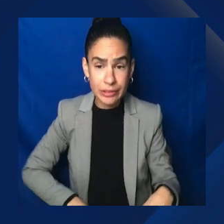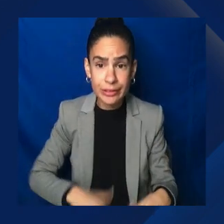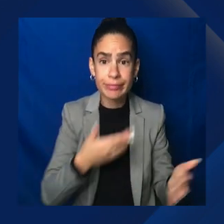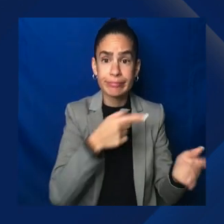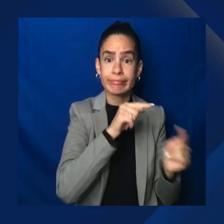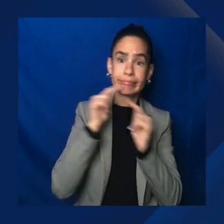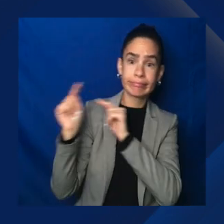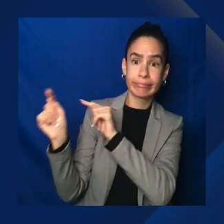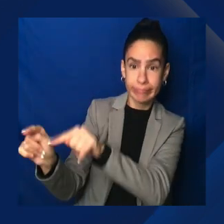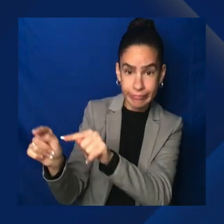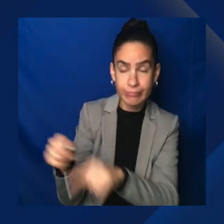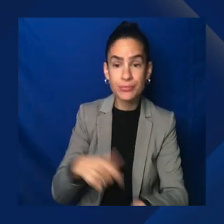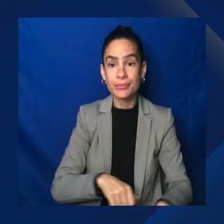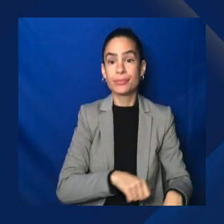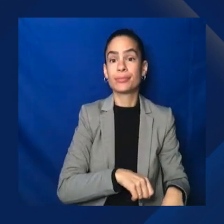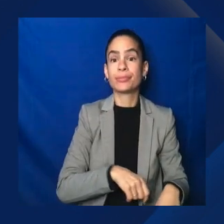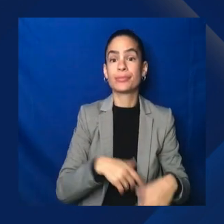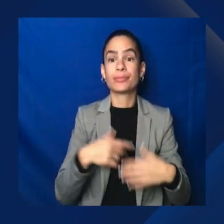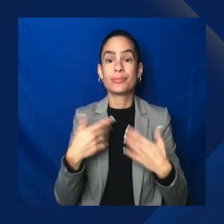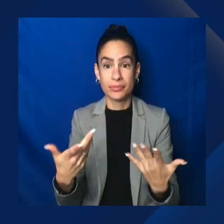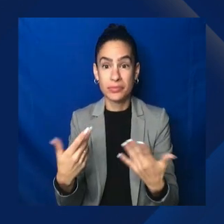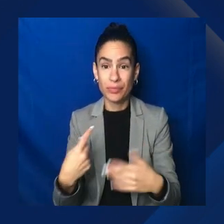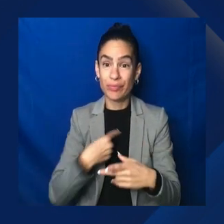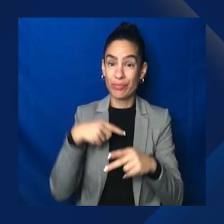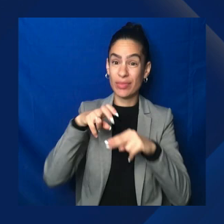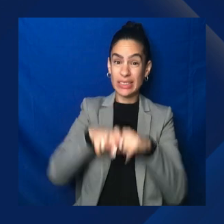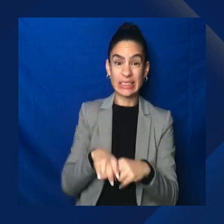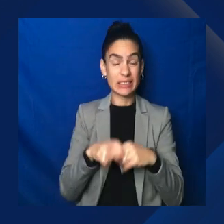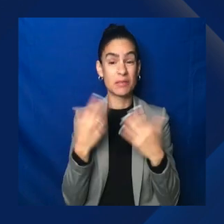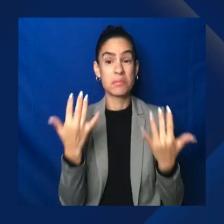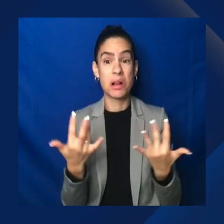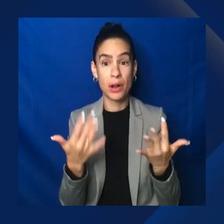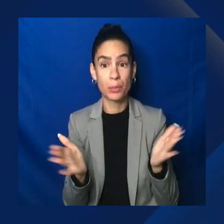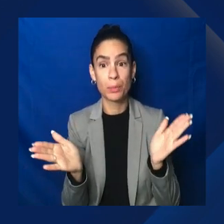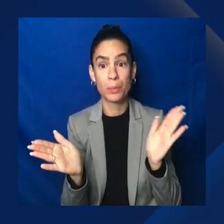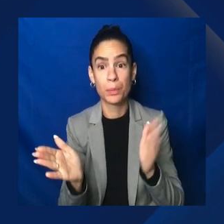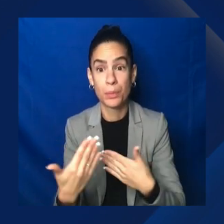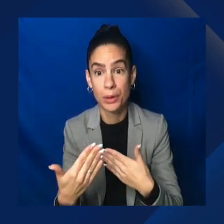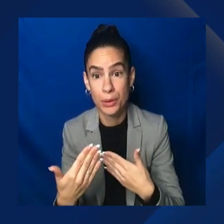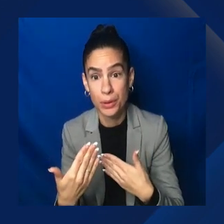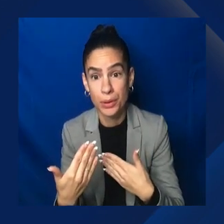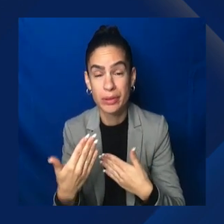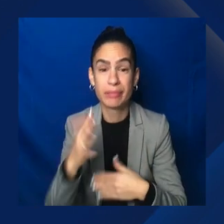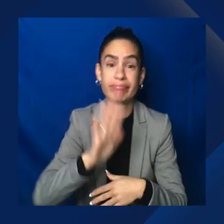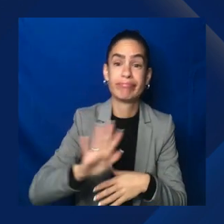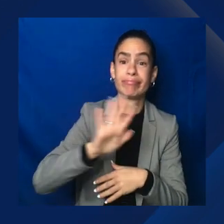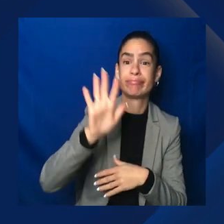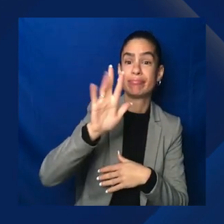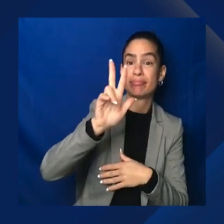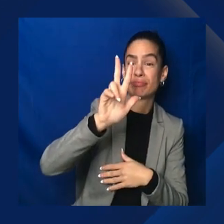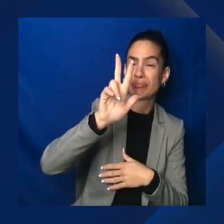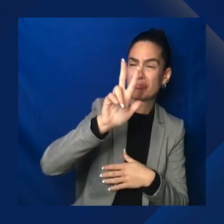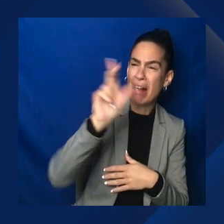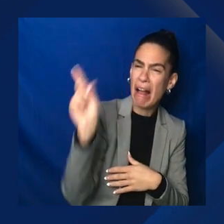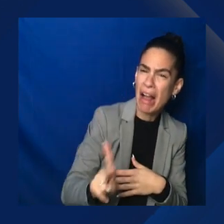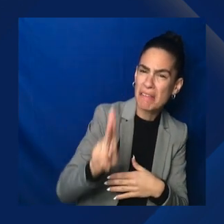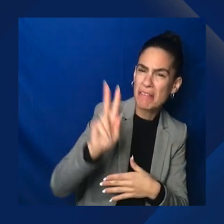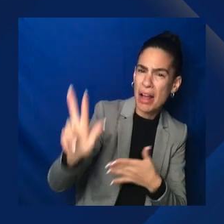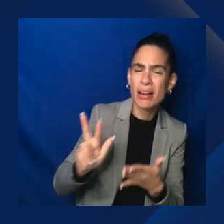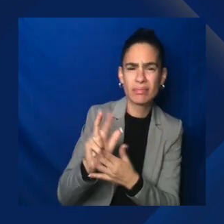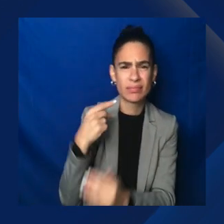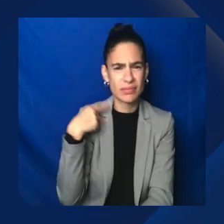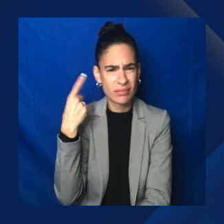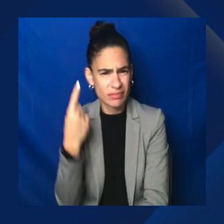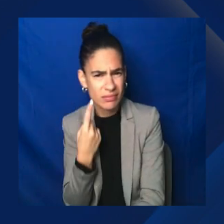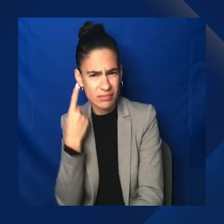After sitting in the waiting room for like 3 hours and wondering what was going on, the family was escorted to another room